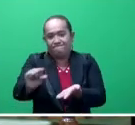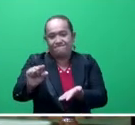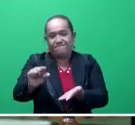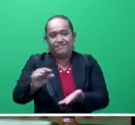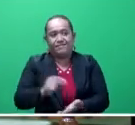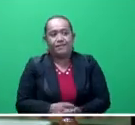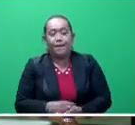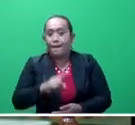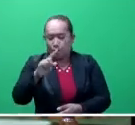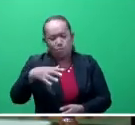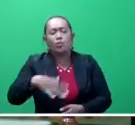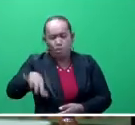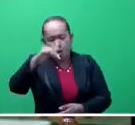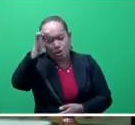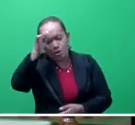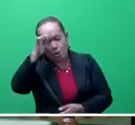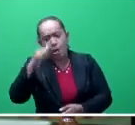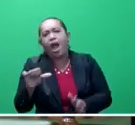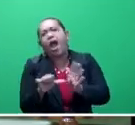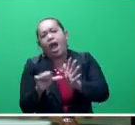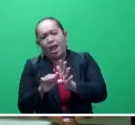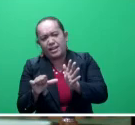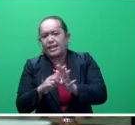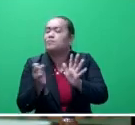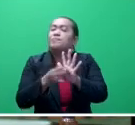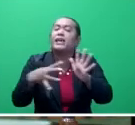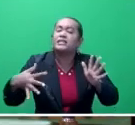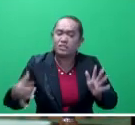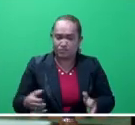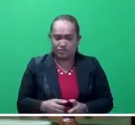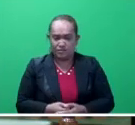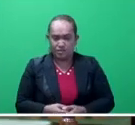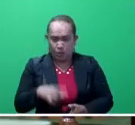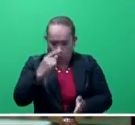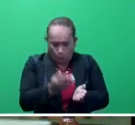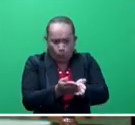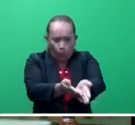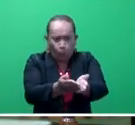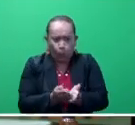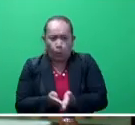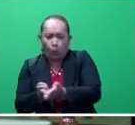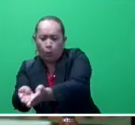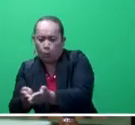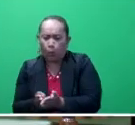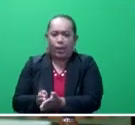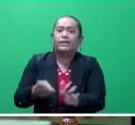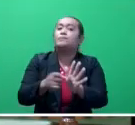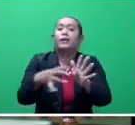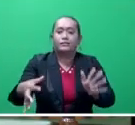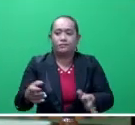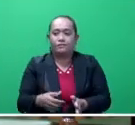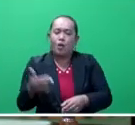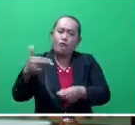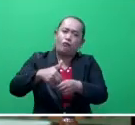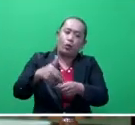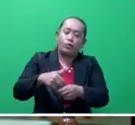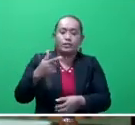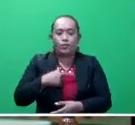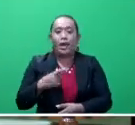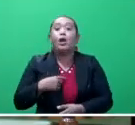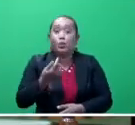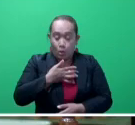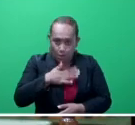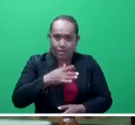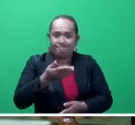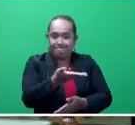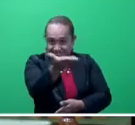all know traveling from one village to another in some of these outer islands is extremely expensive. And we want individuals to get into this business,